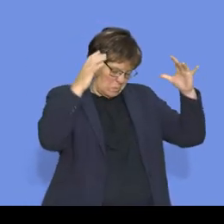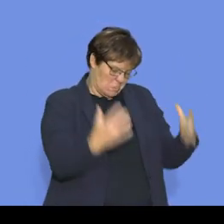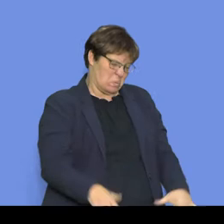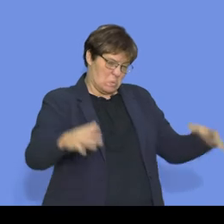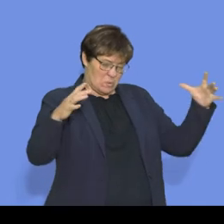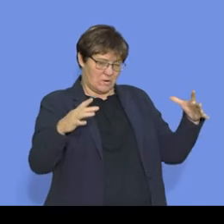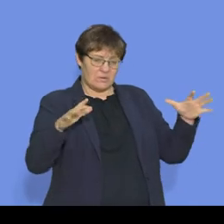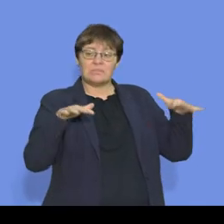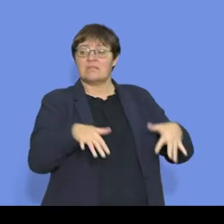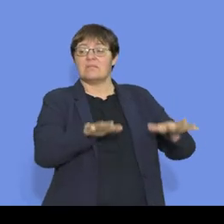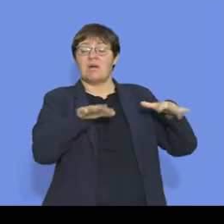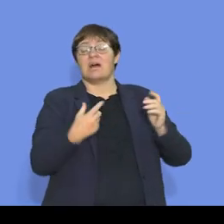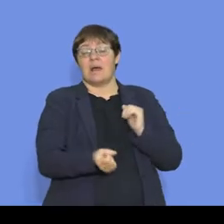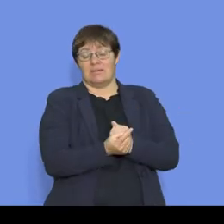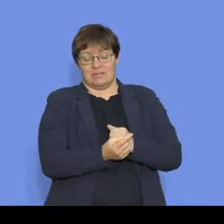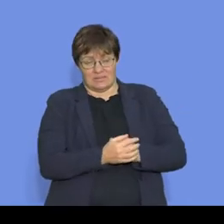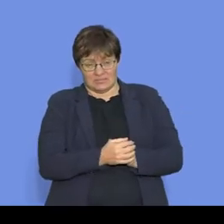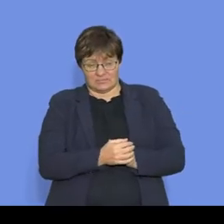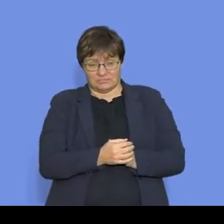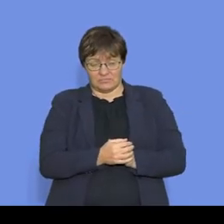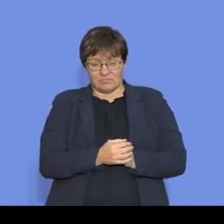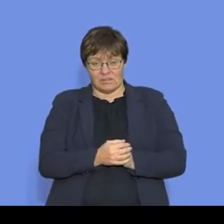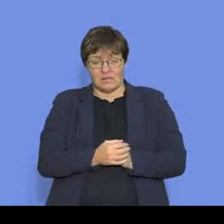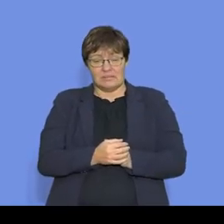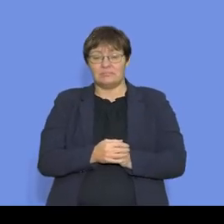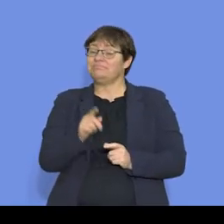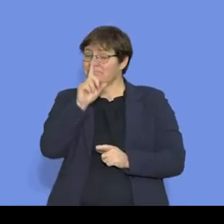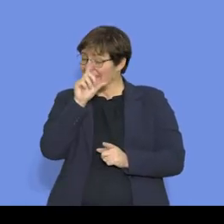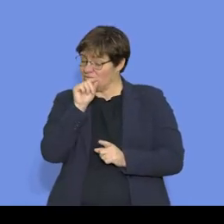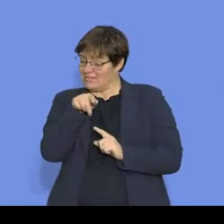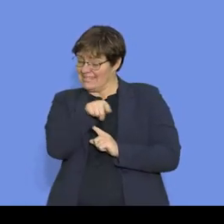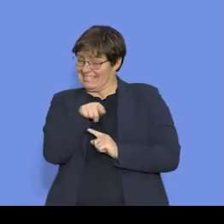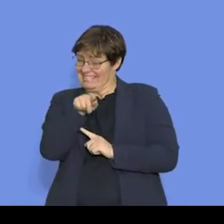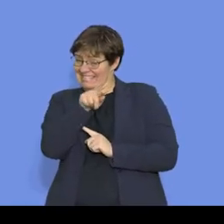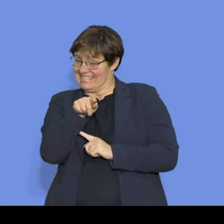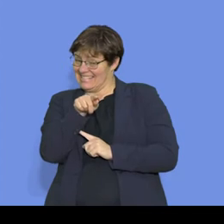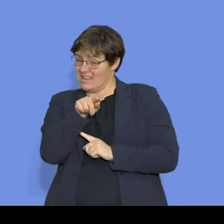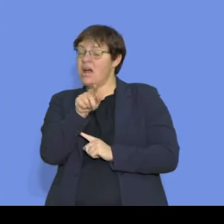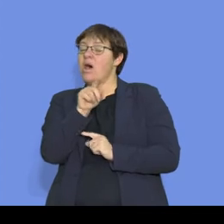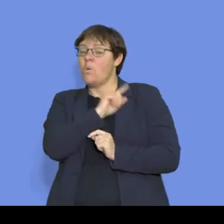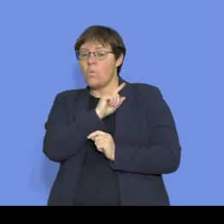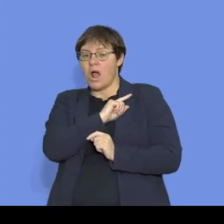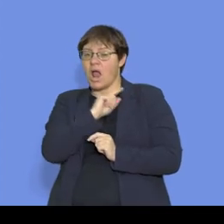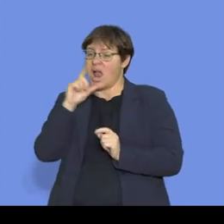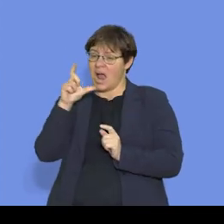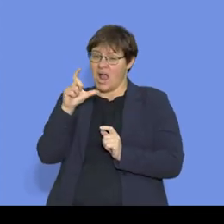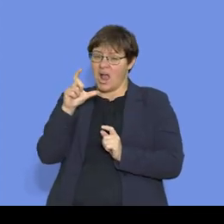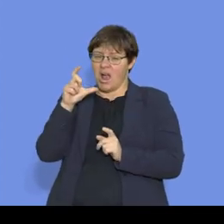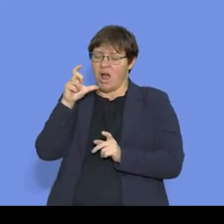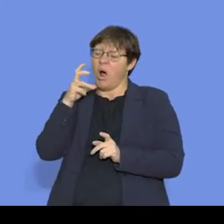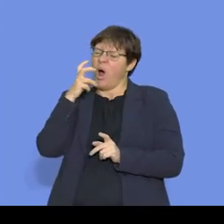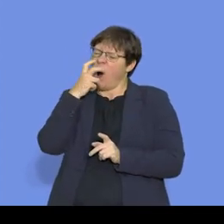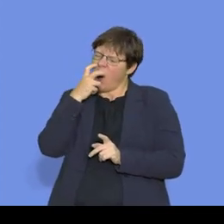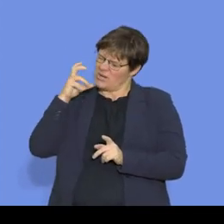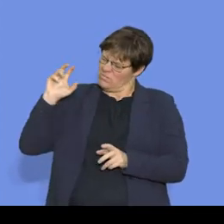what caused the tsunami. Then, this part is very interesting because the asteroid was so